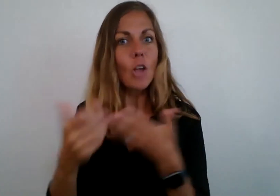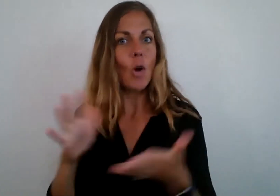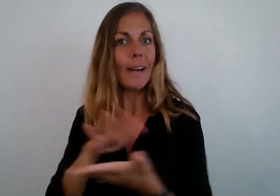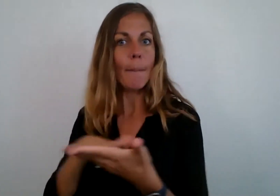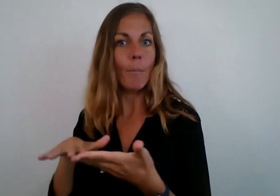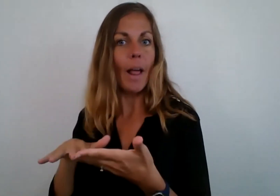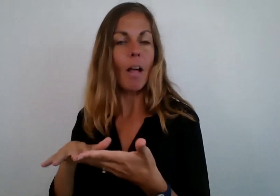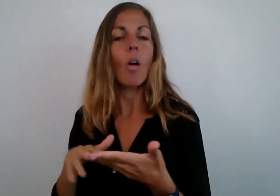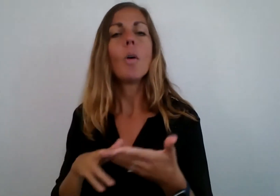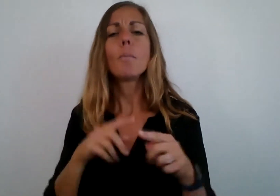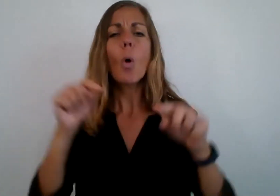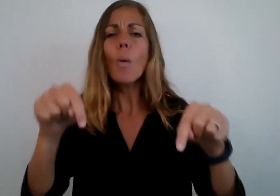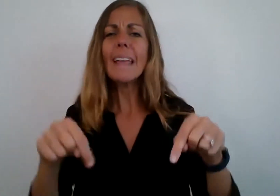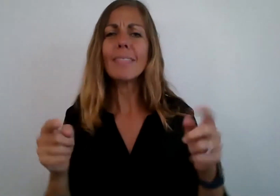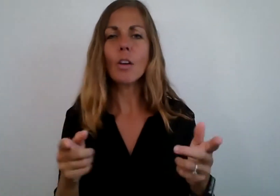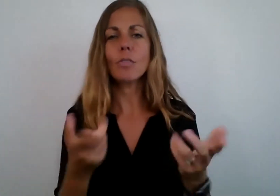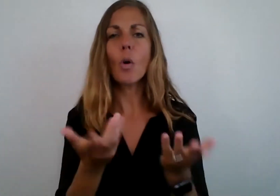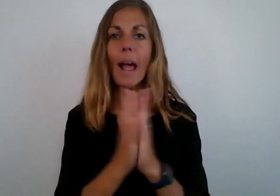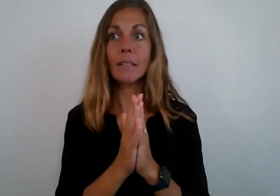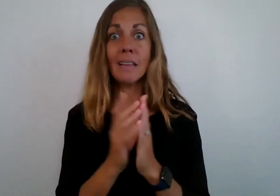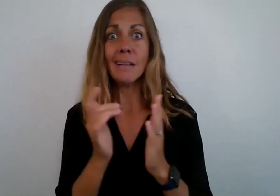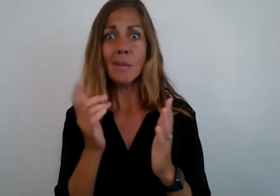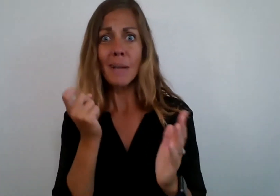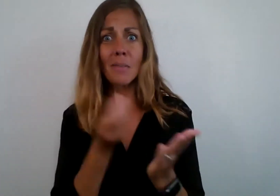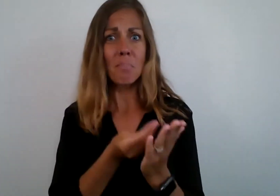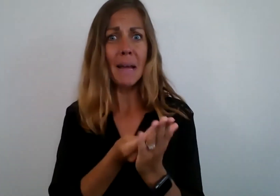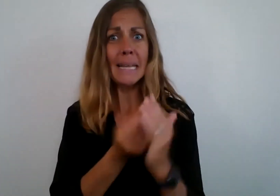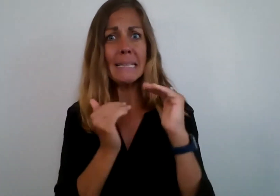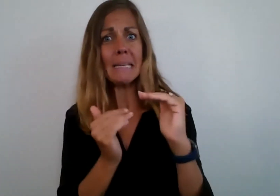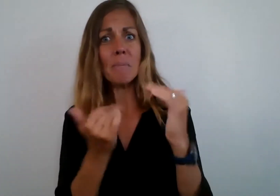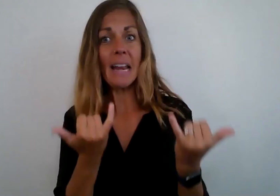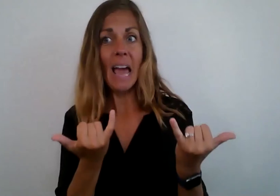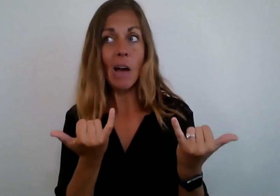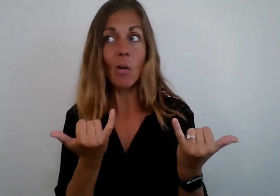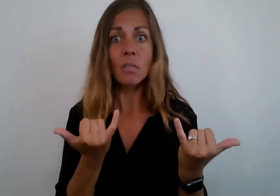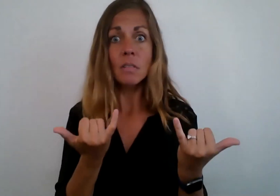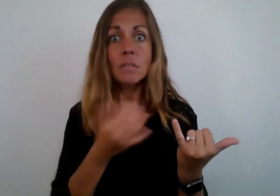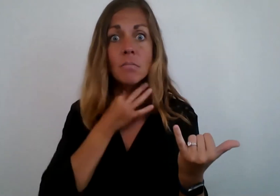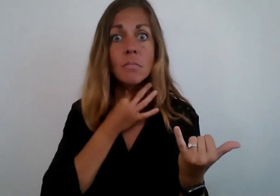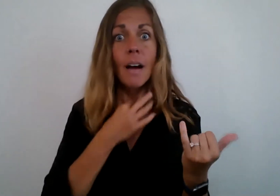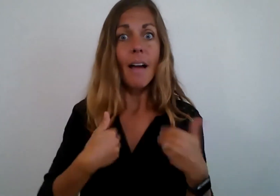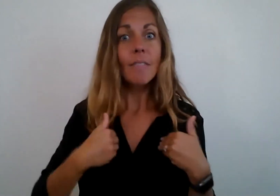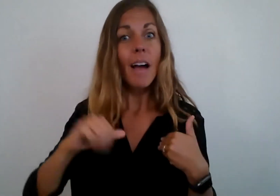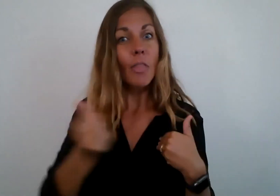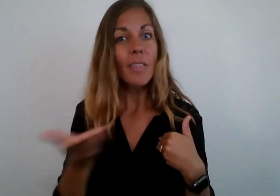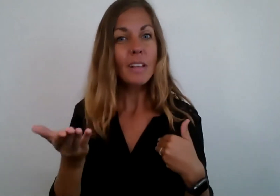if, given that funds are limited now for people, are there other things that they should